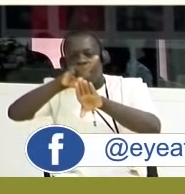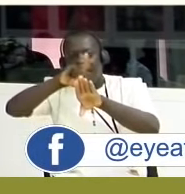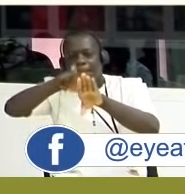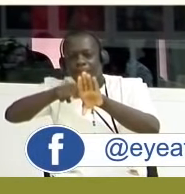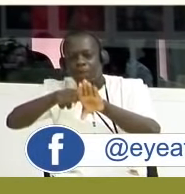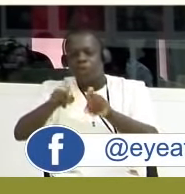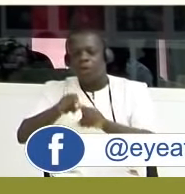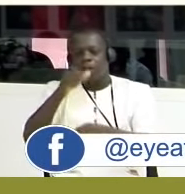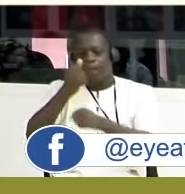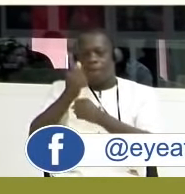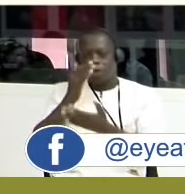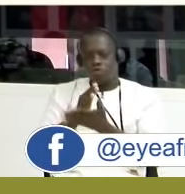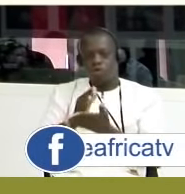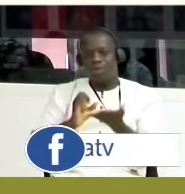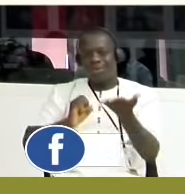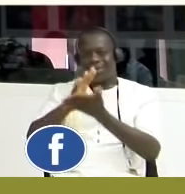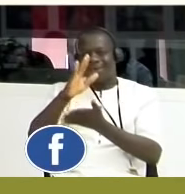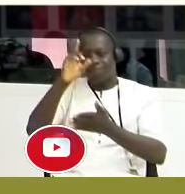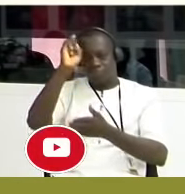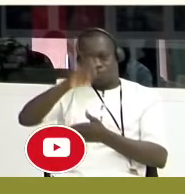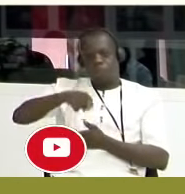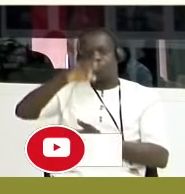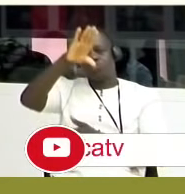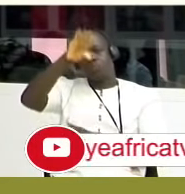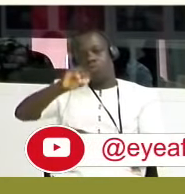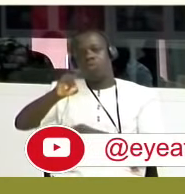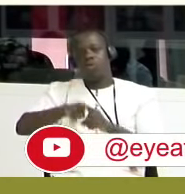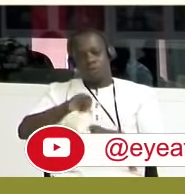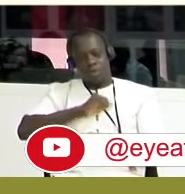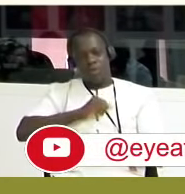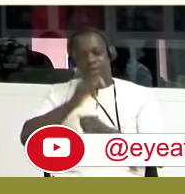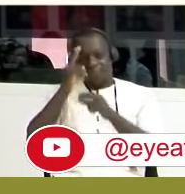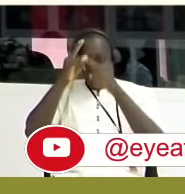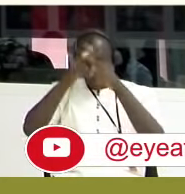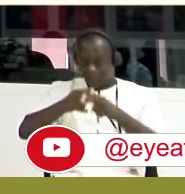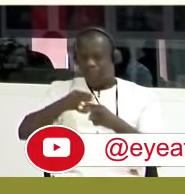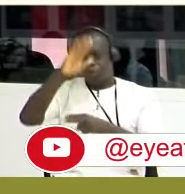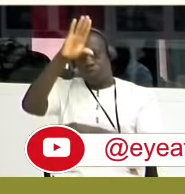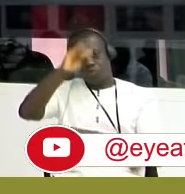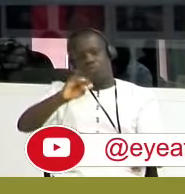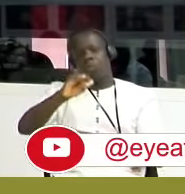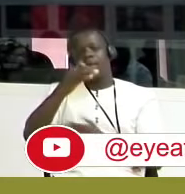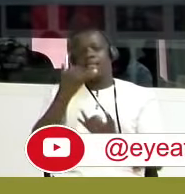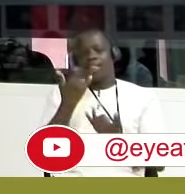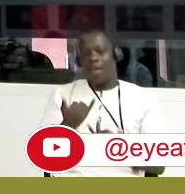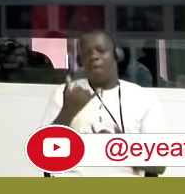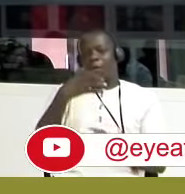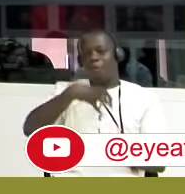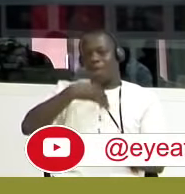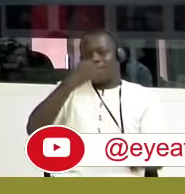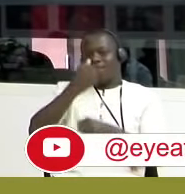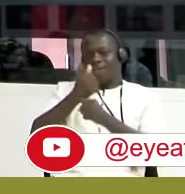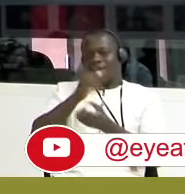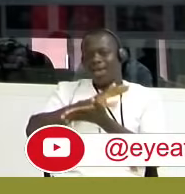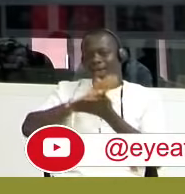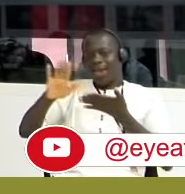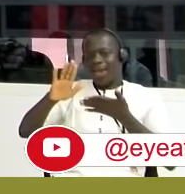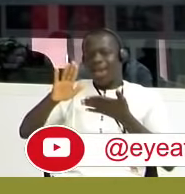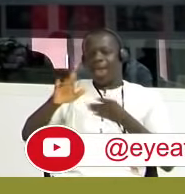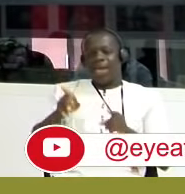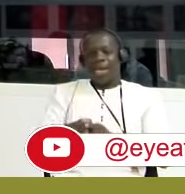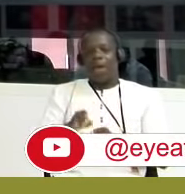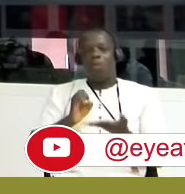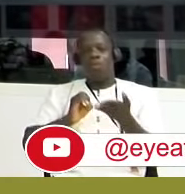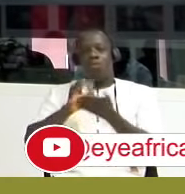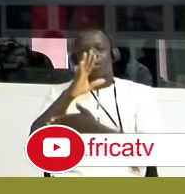they did. So to be clear, those were orders that you issued to members of the PIU, and your orders